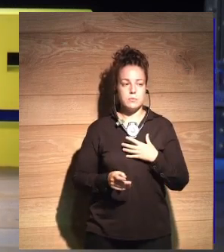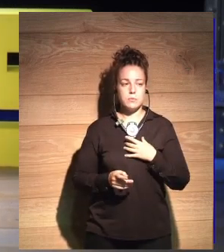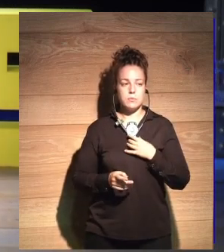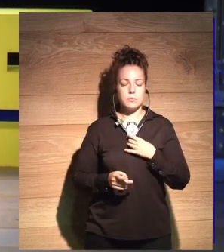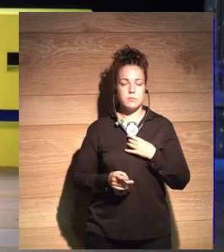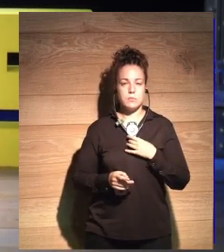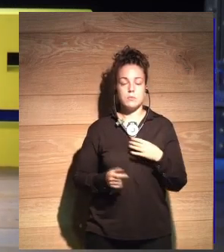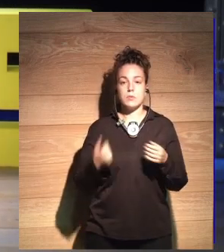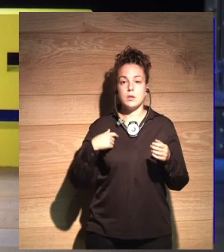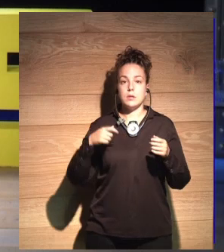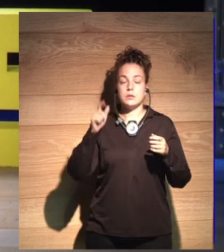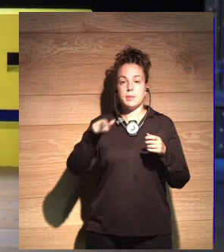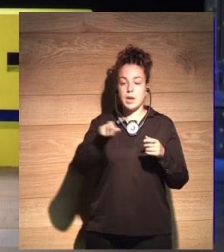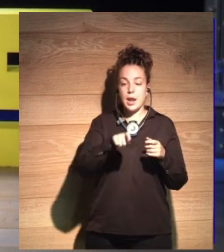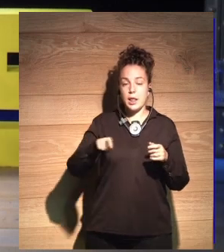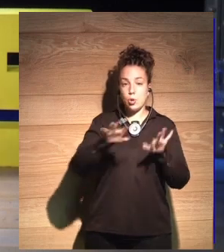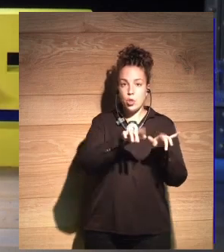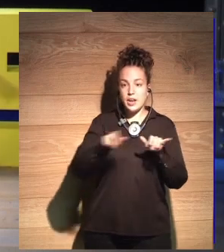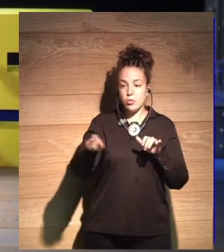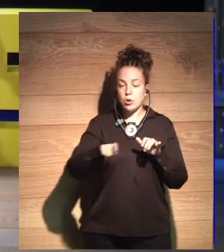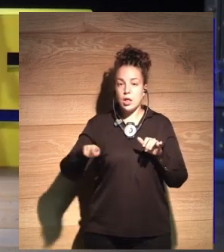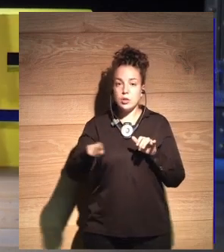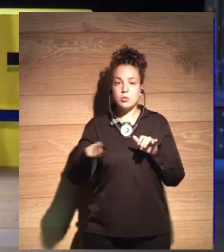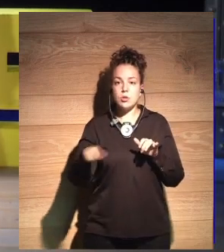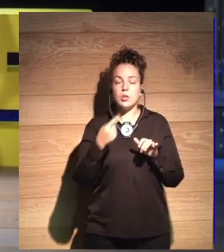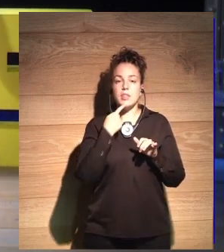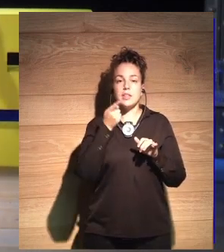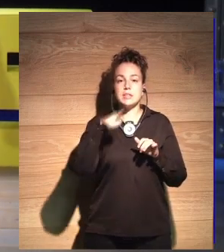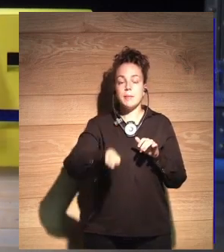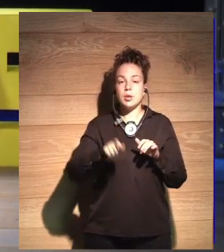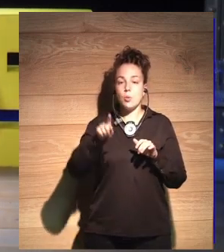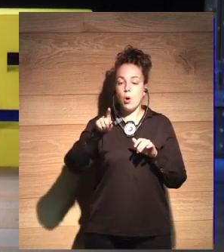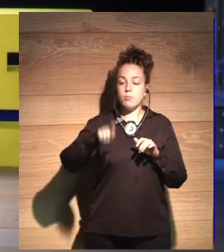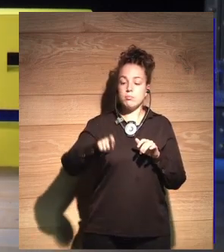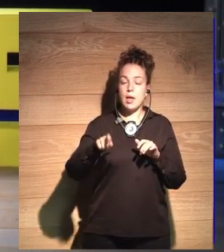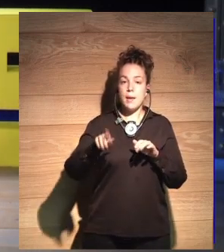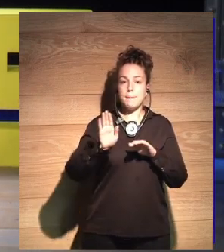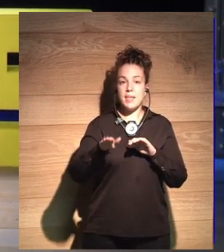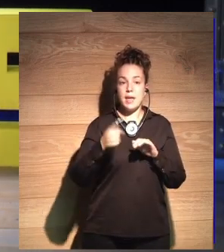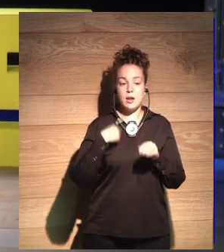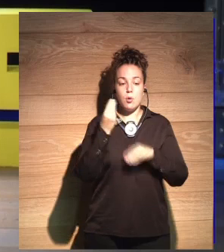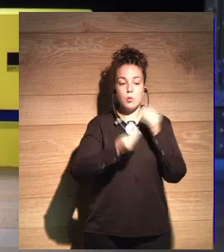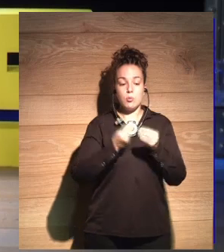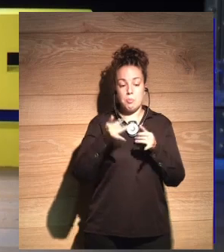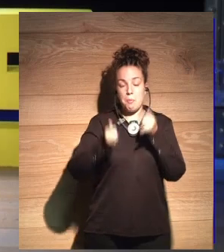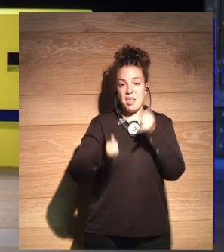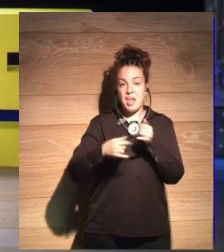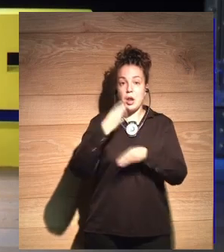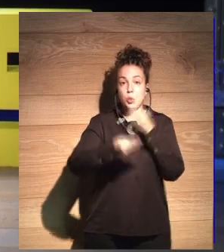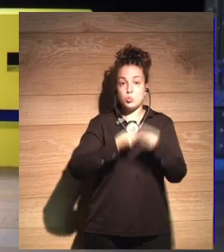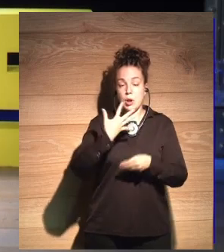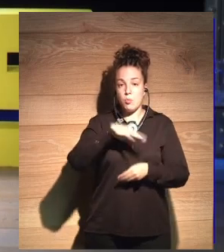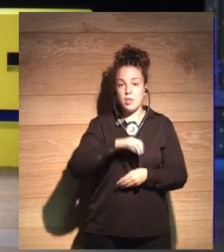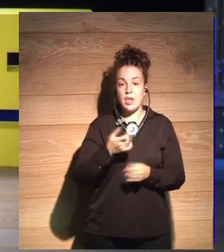foot. Sewing machines have a foot pedal. Trash cans have a foot pedal. What happened to the foot pedal? We lost a limb. You